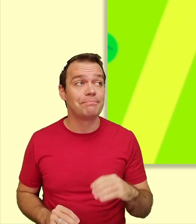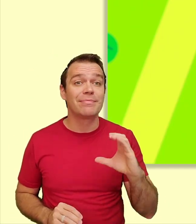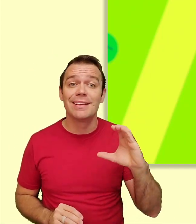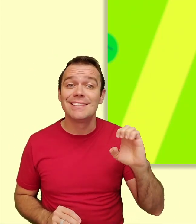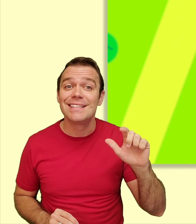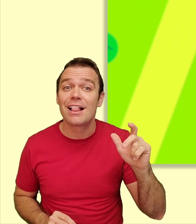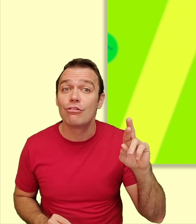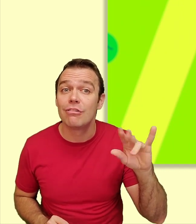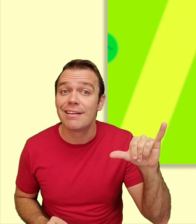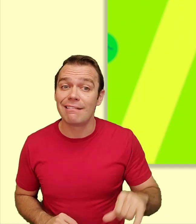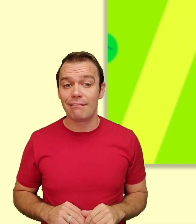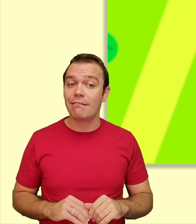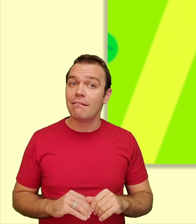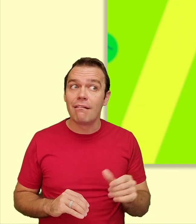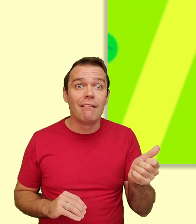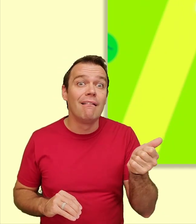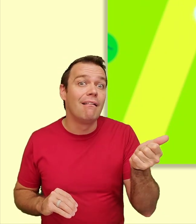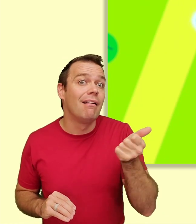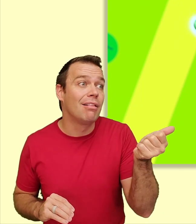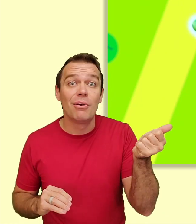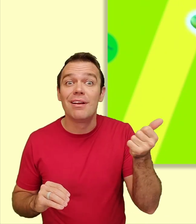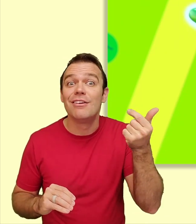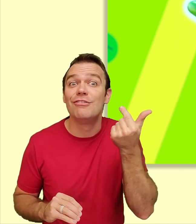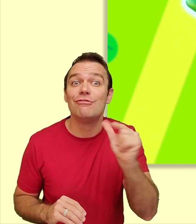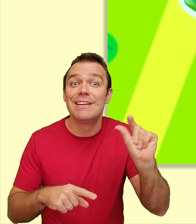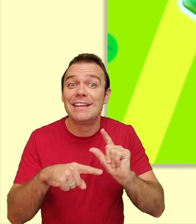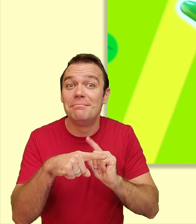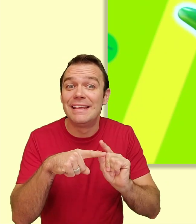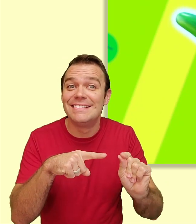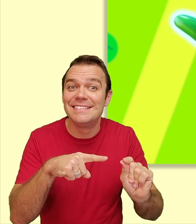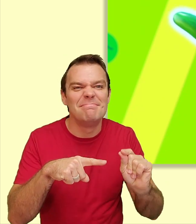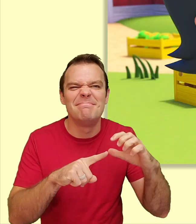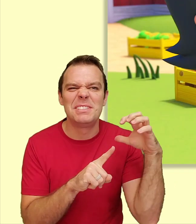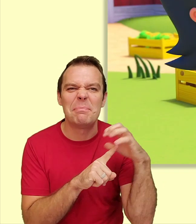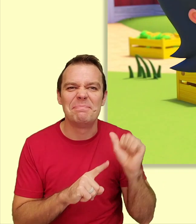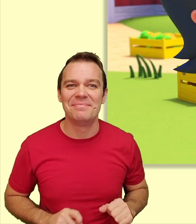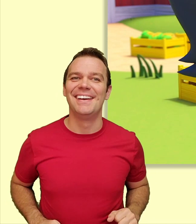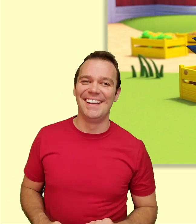and celery. And don't forget the best green beans.